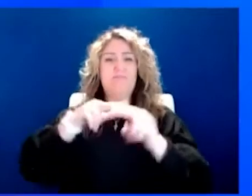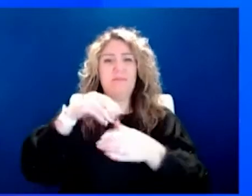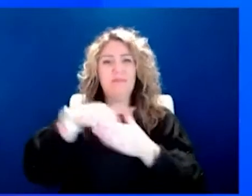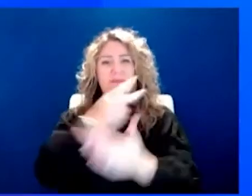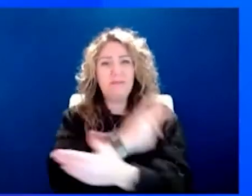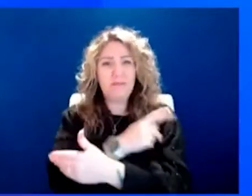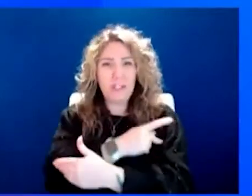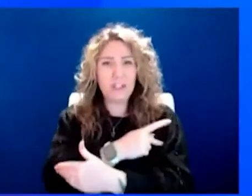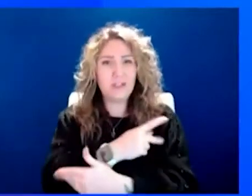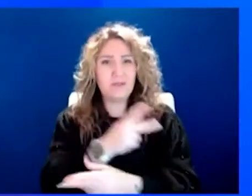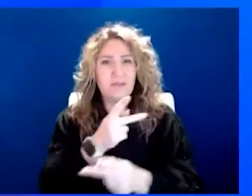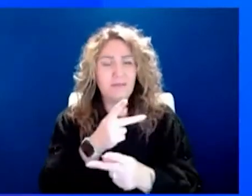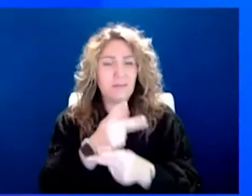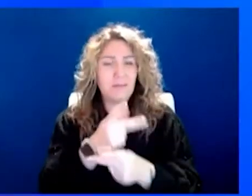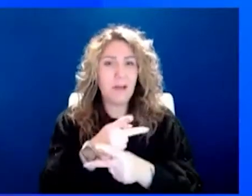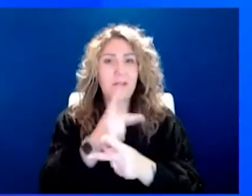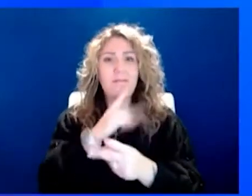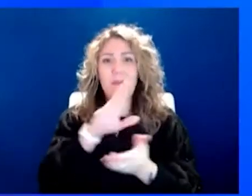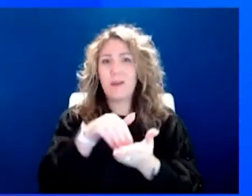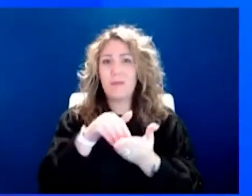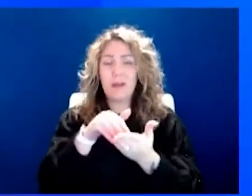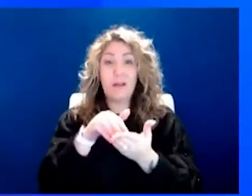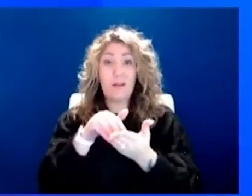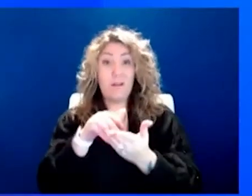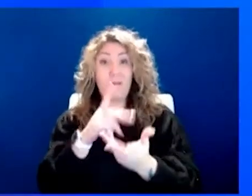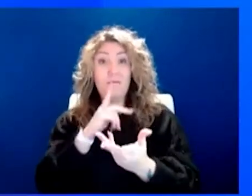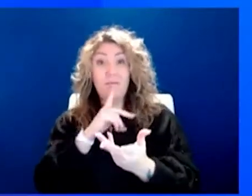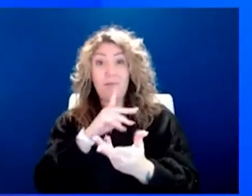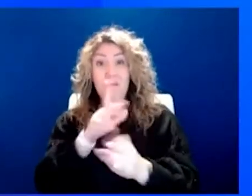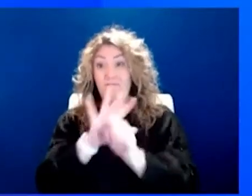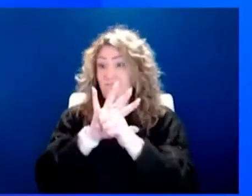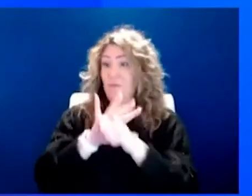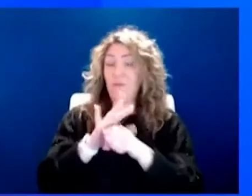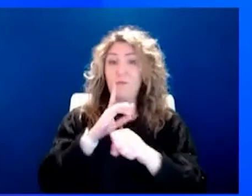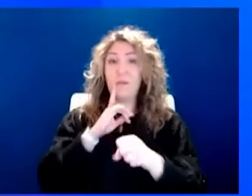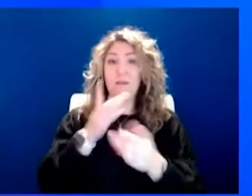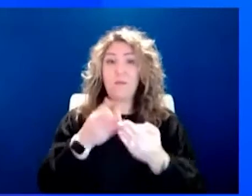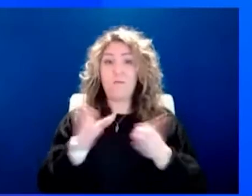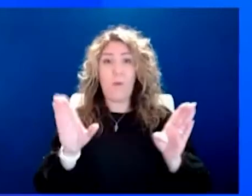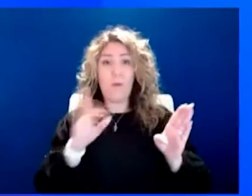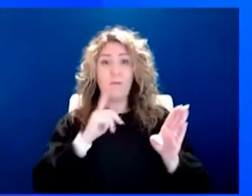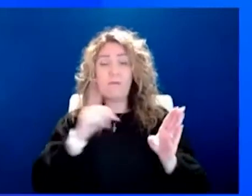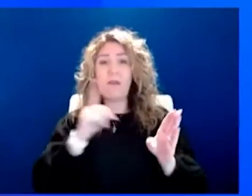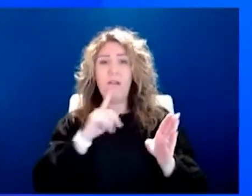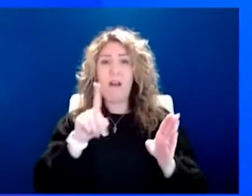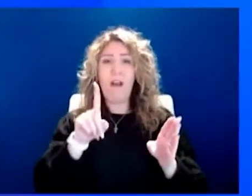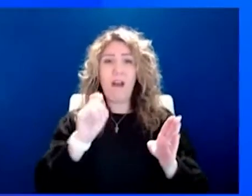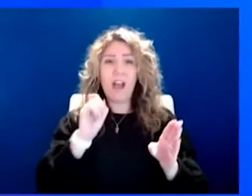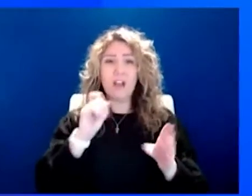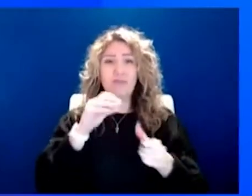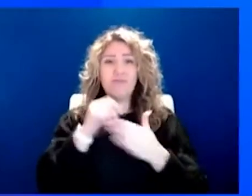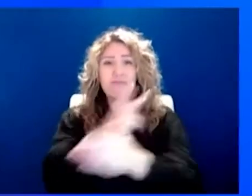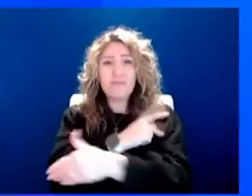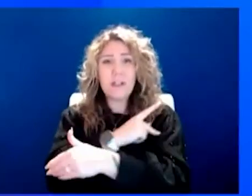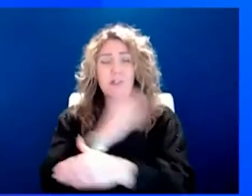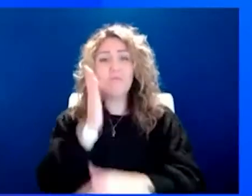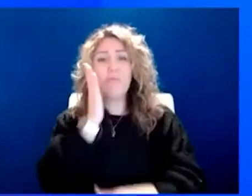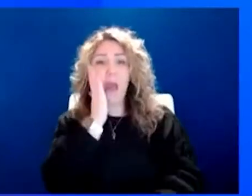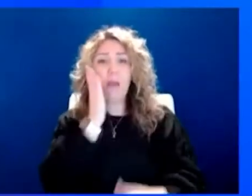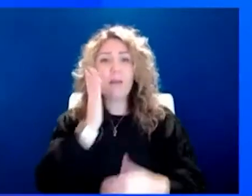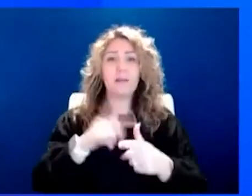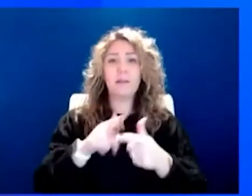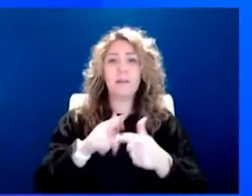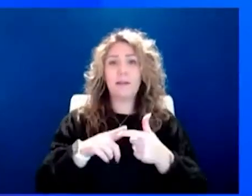In the midst of the pandemic, we also opened up capacity of about 100 additional inpatient beds. And so as we're taking care of